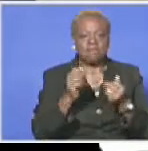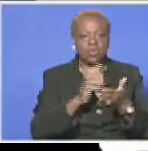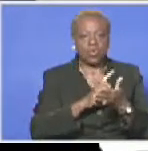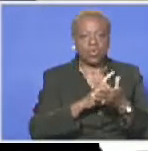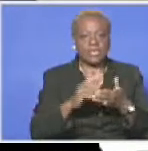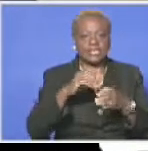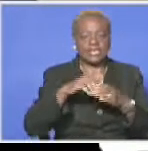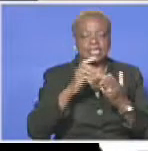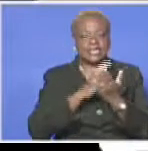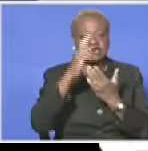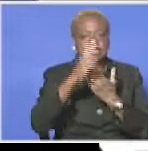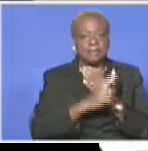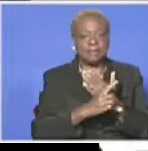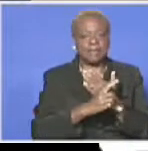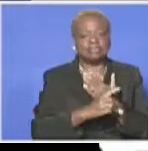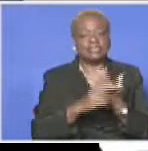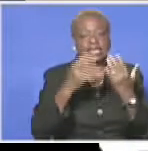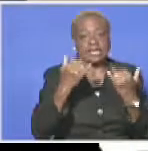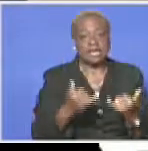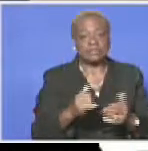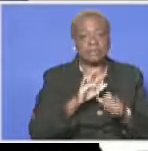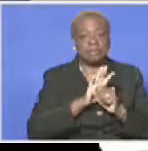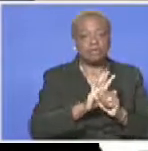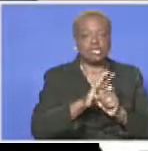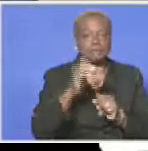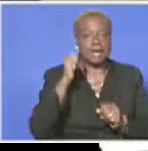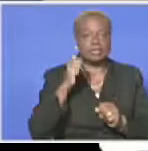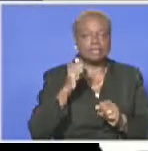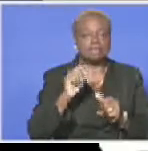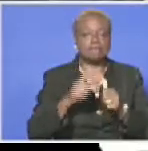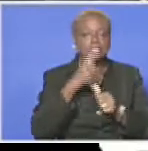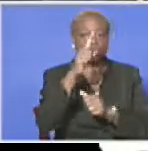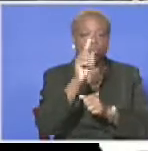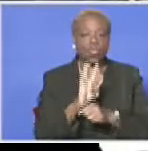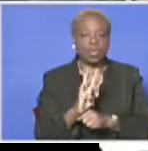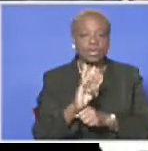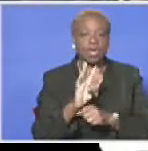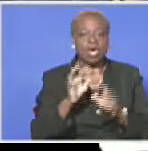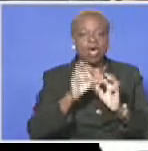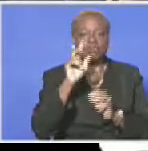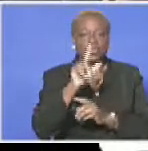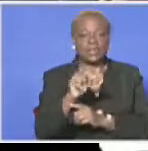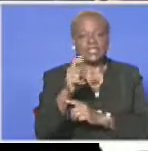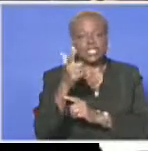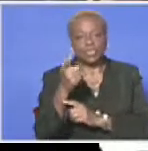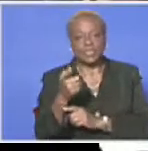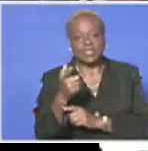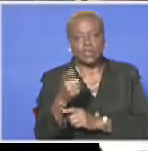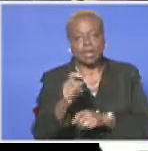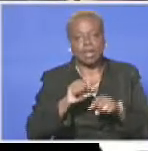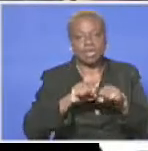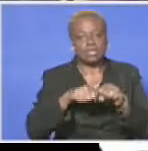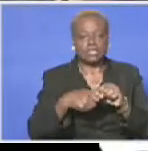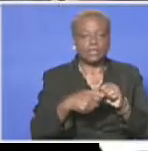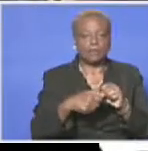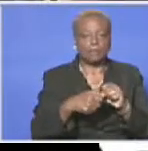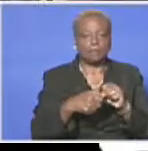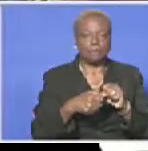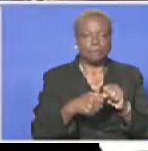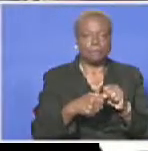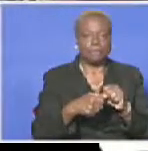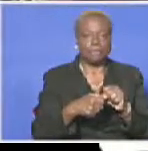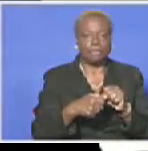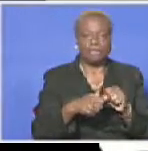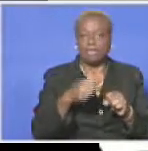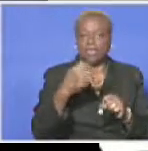been pushed back until sometime in the first quarter of 2021. And so, you know, the fact that